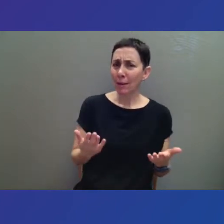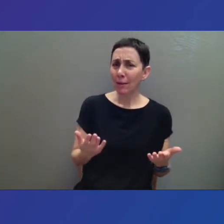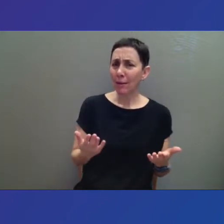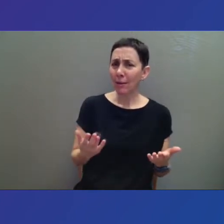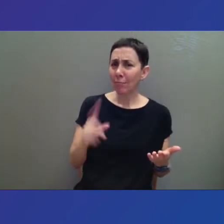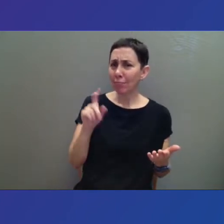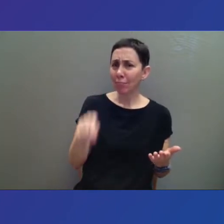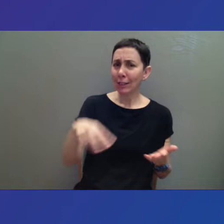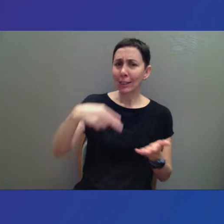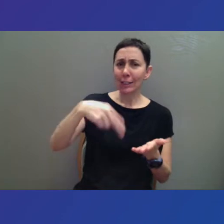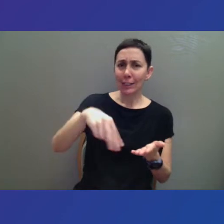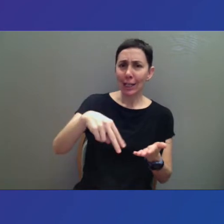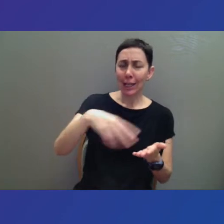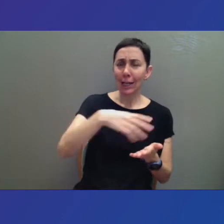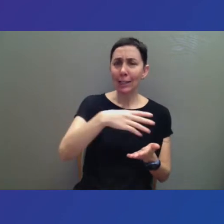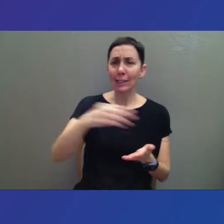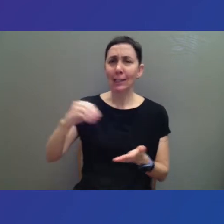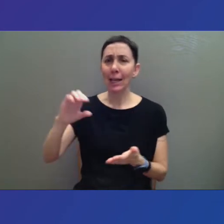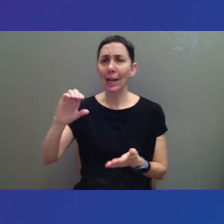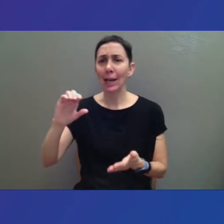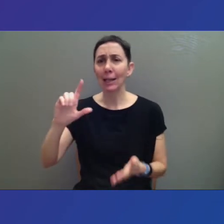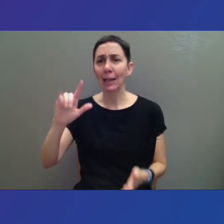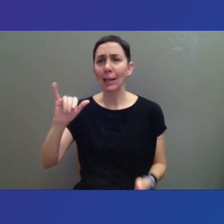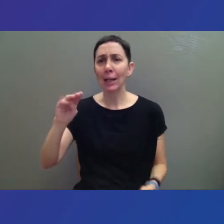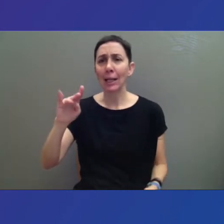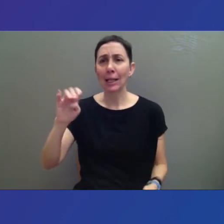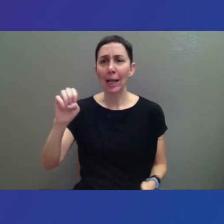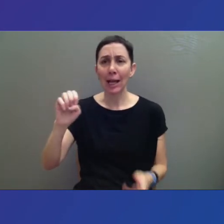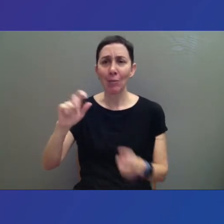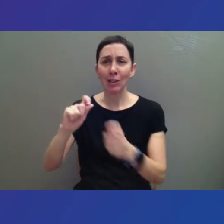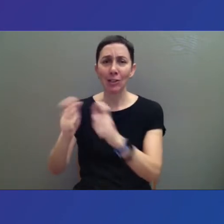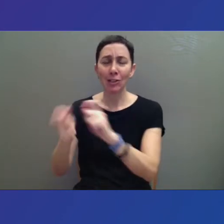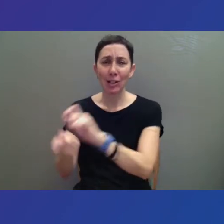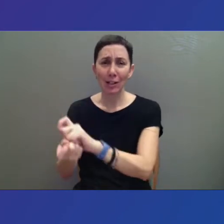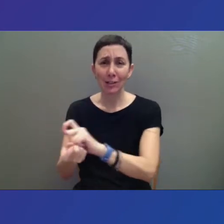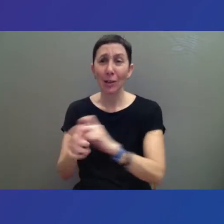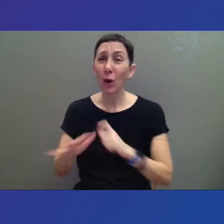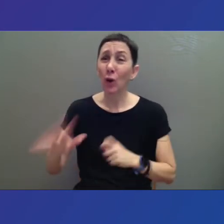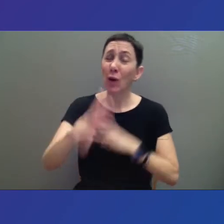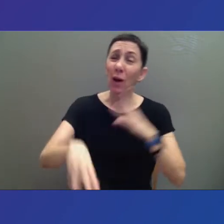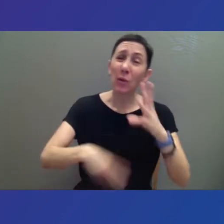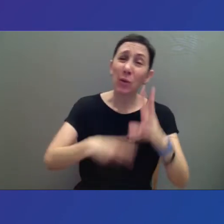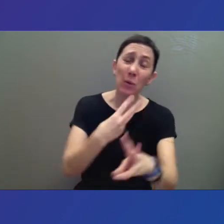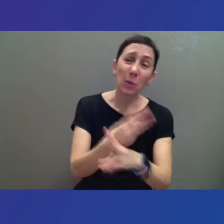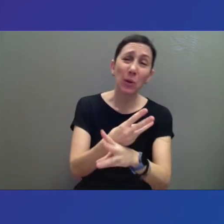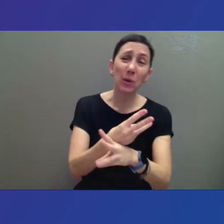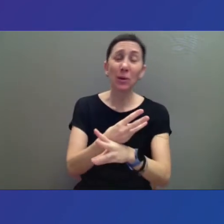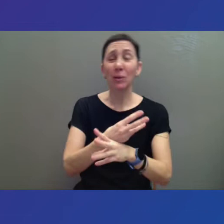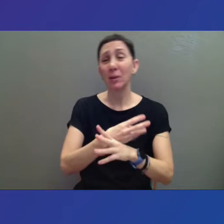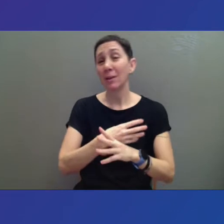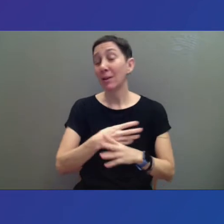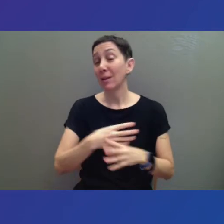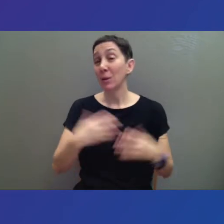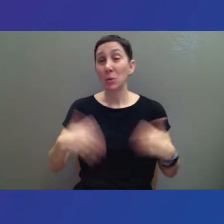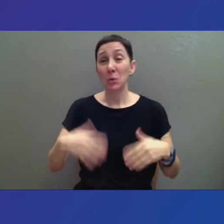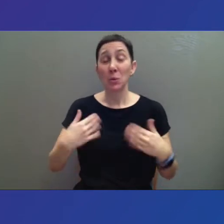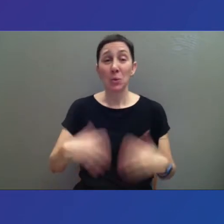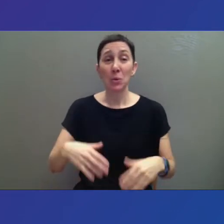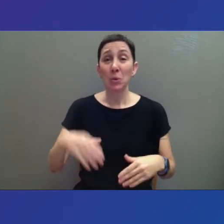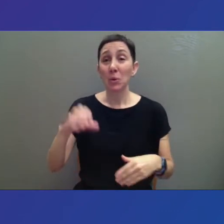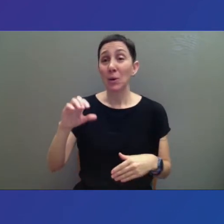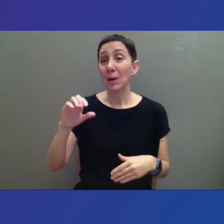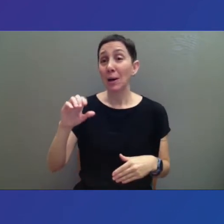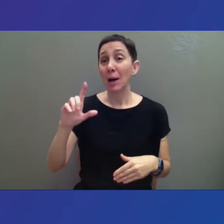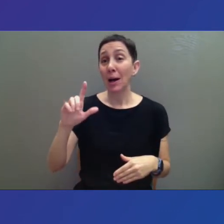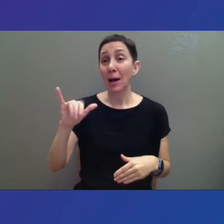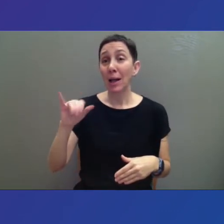ecological perils people are facing around the world are stark reminders that climate change is real, and the survival of the planet